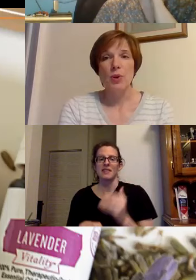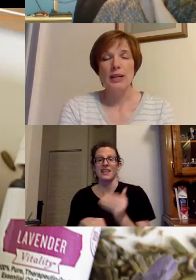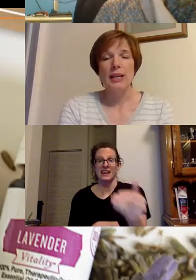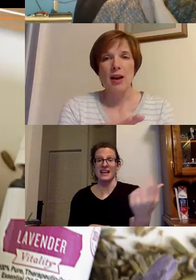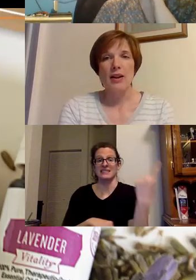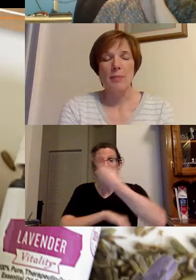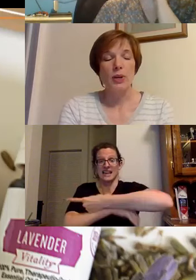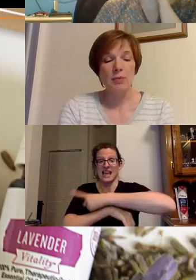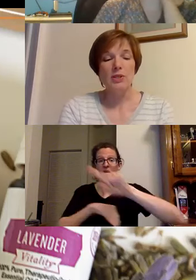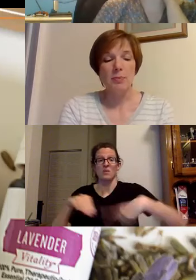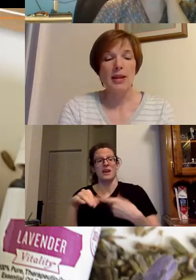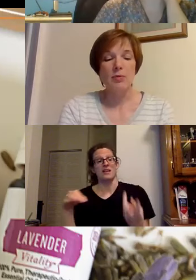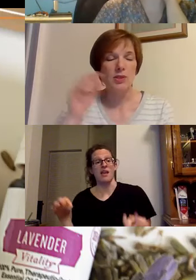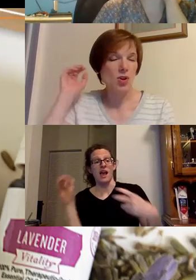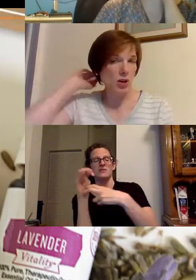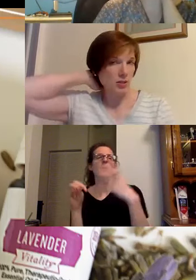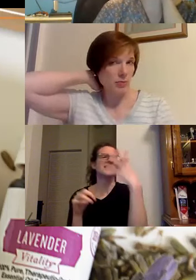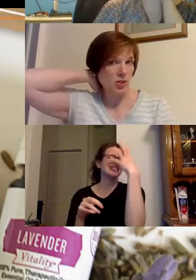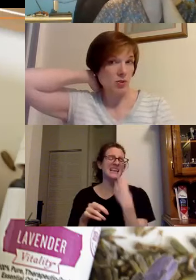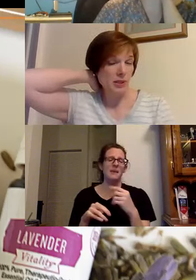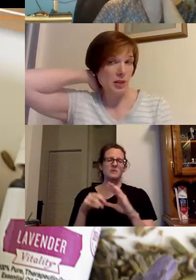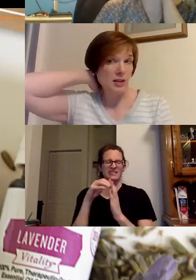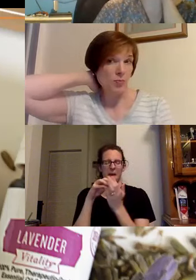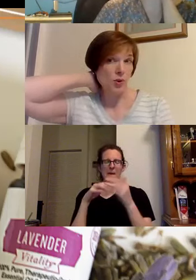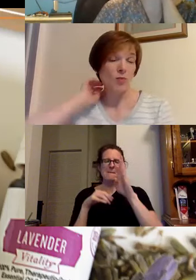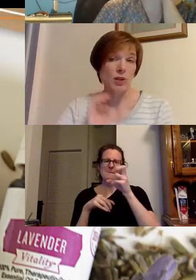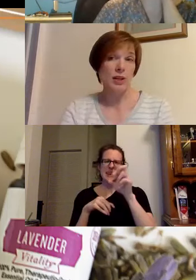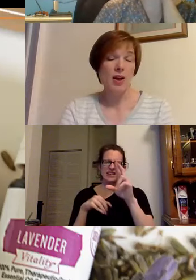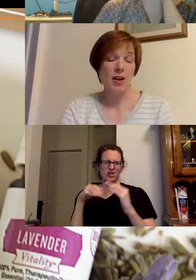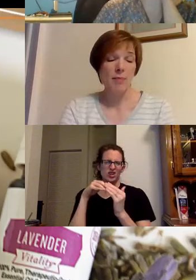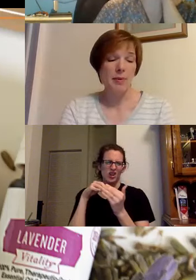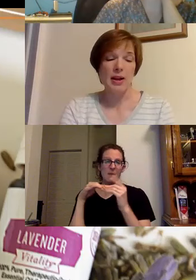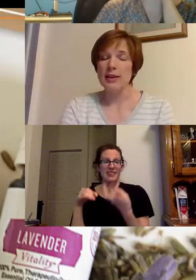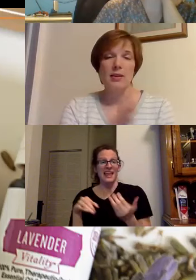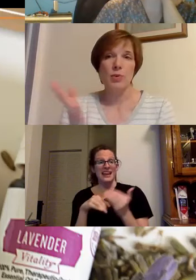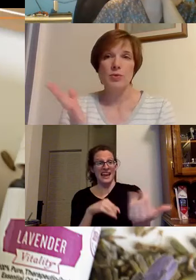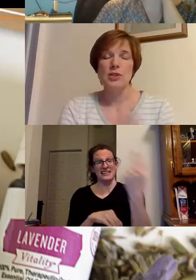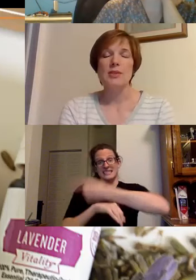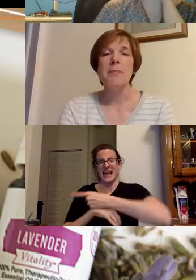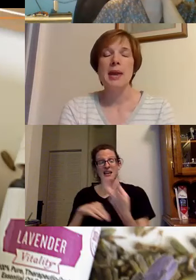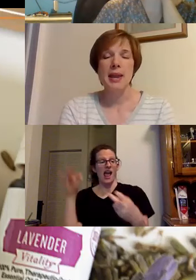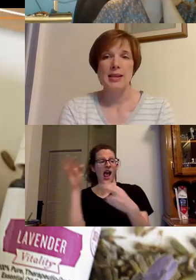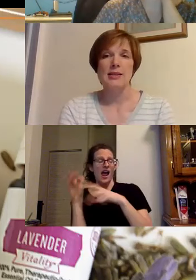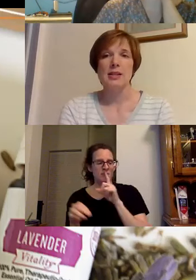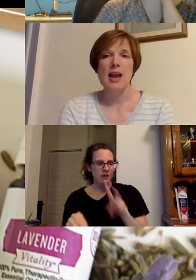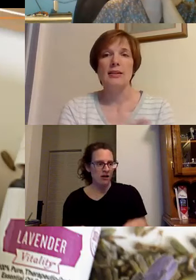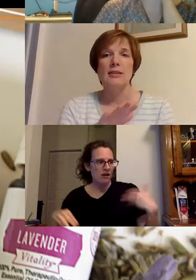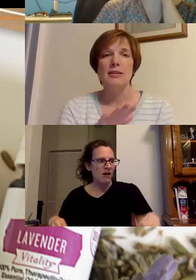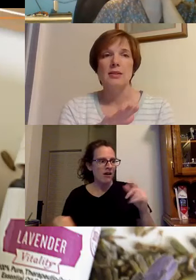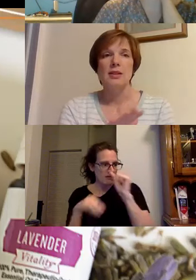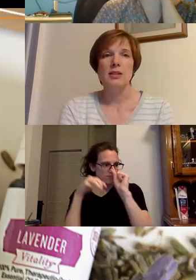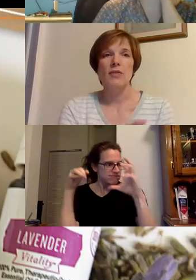day when he got up, when he went to bed, it was starting to blister. But the next morning when he got up, we were just amazed